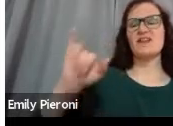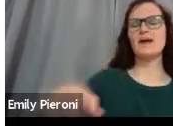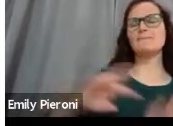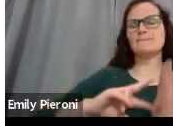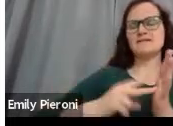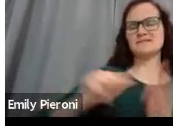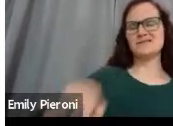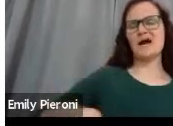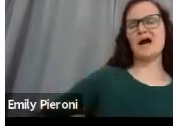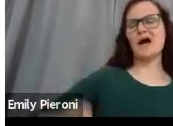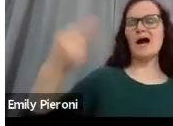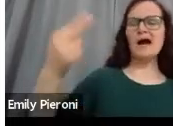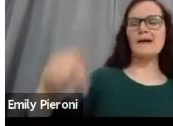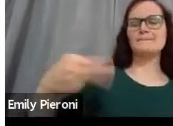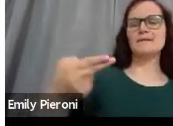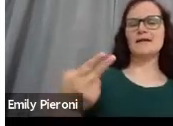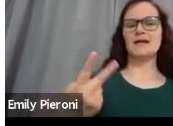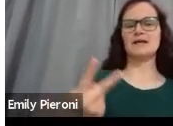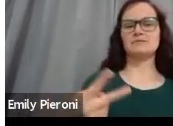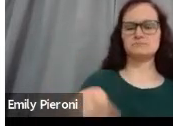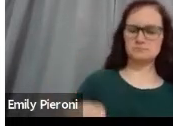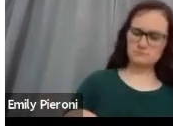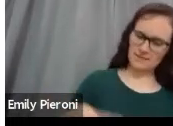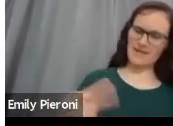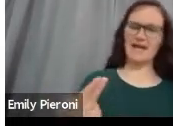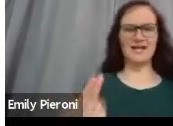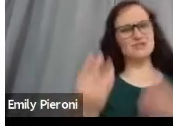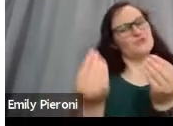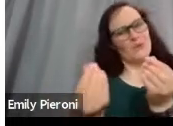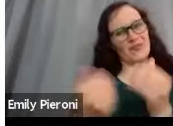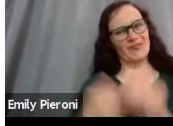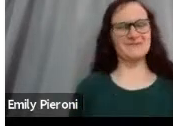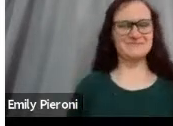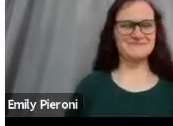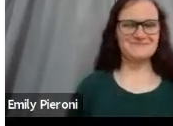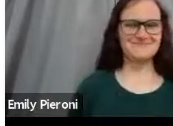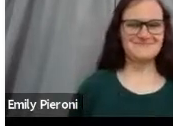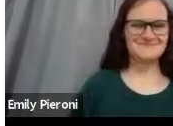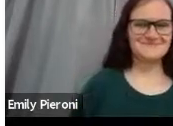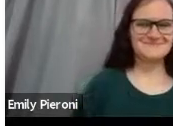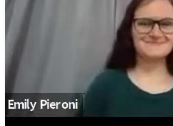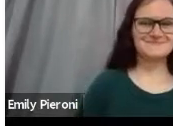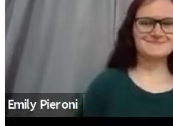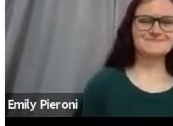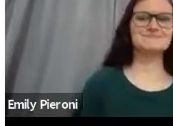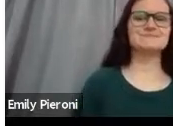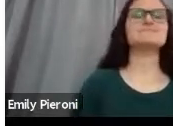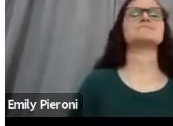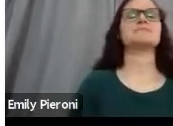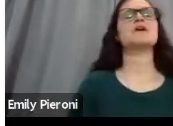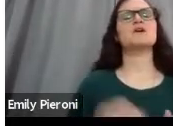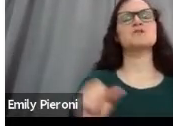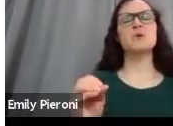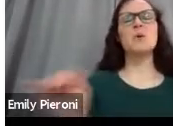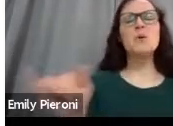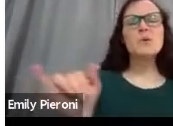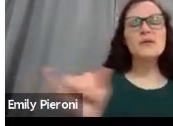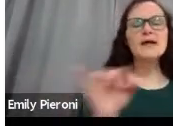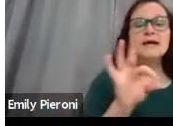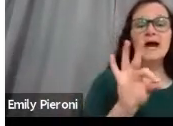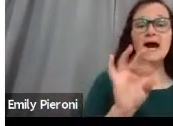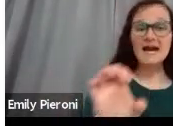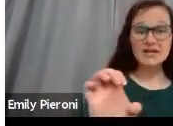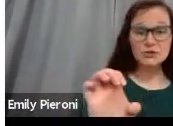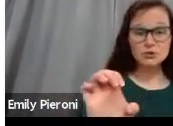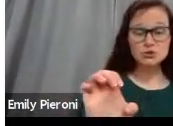which dominate our soil chemistry here. And that has an effect of basically making micronutrients like iron here. As